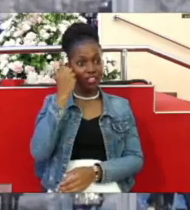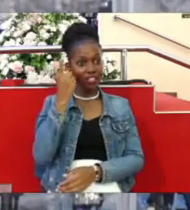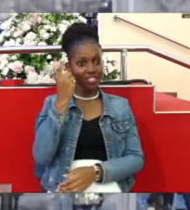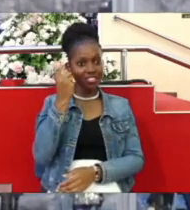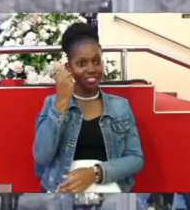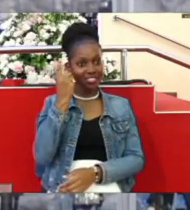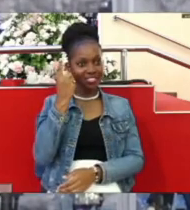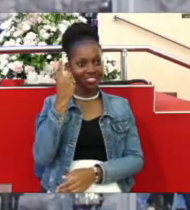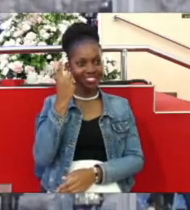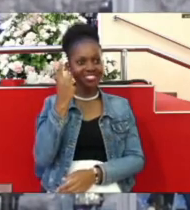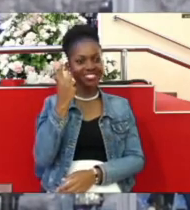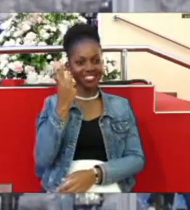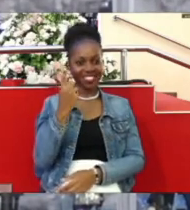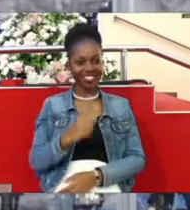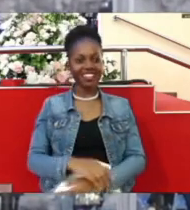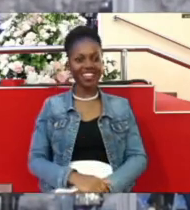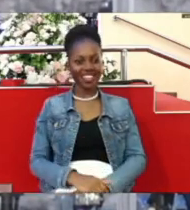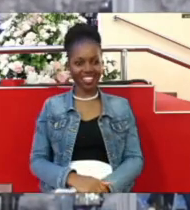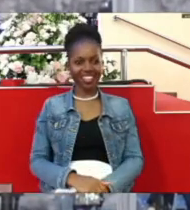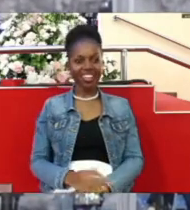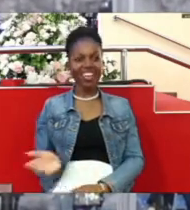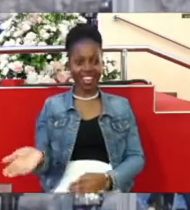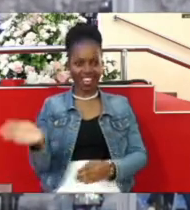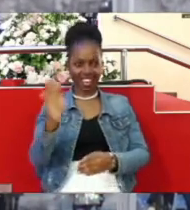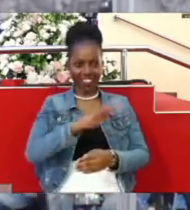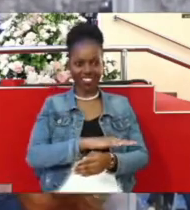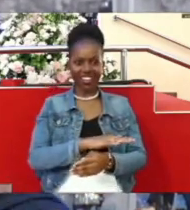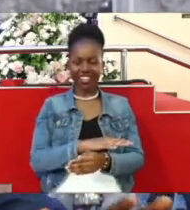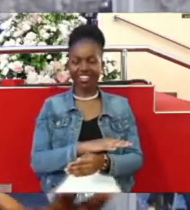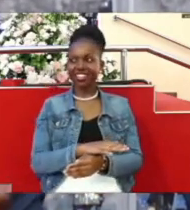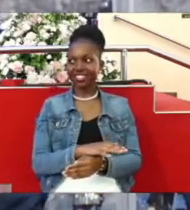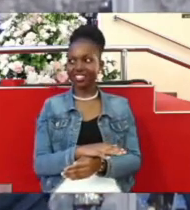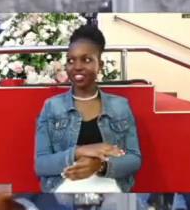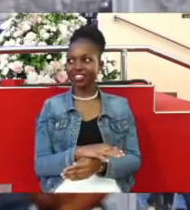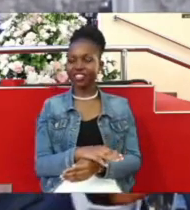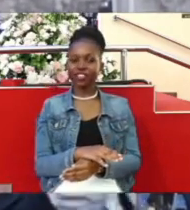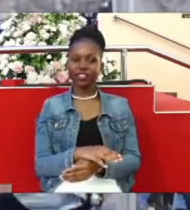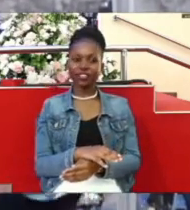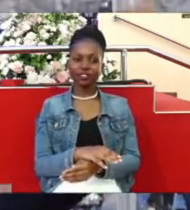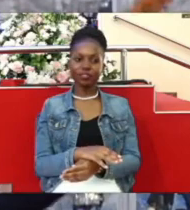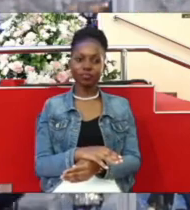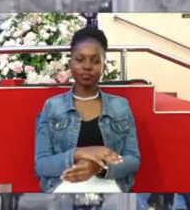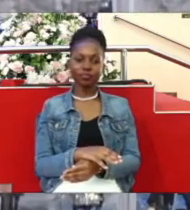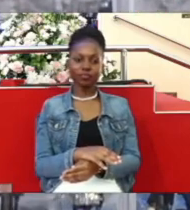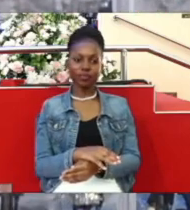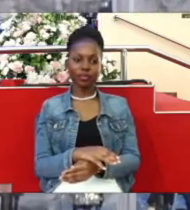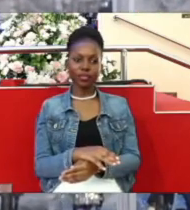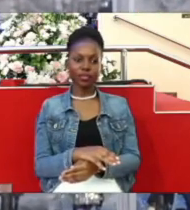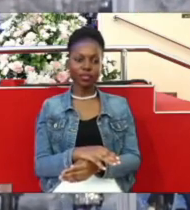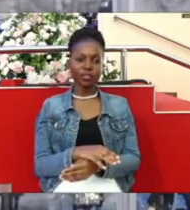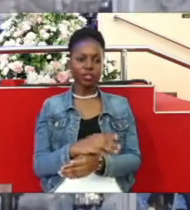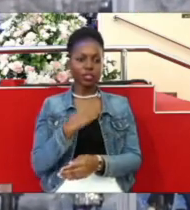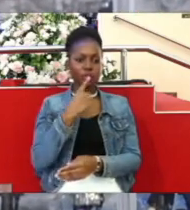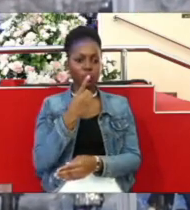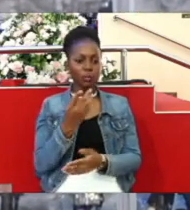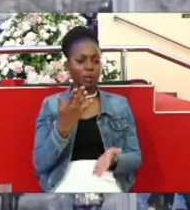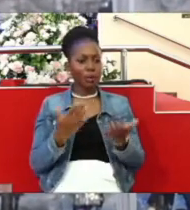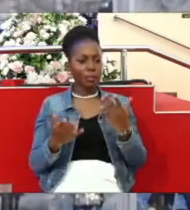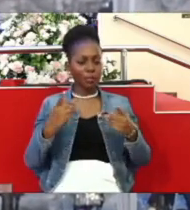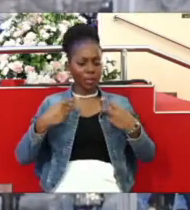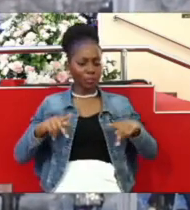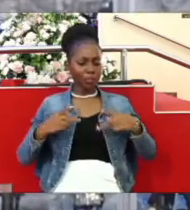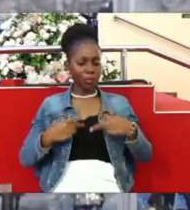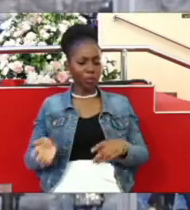So there was a well there, there was water coming out, but it was stopped by some elements of some enemies.